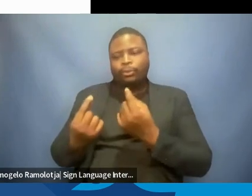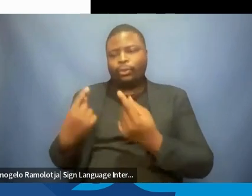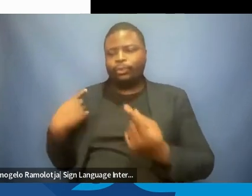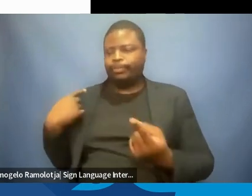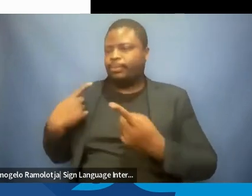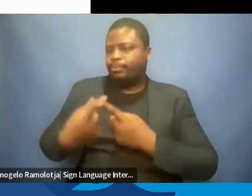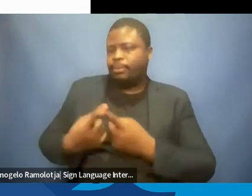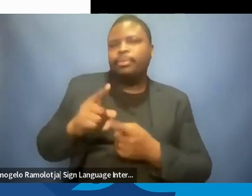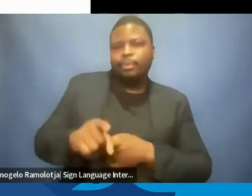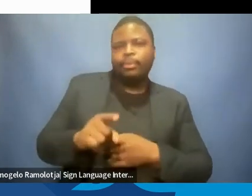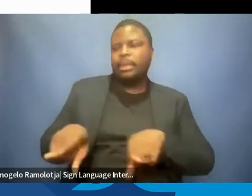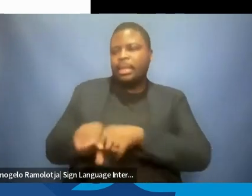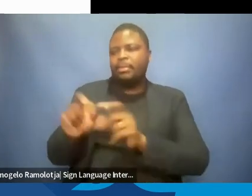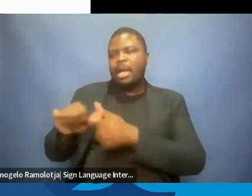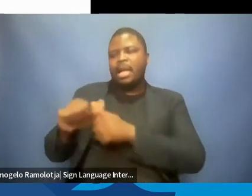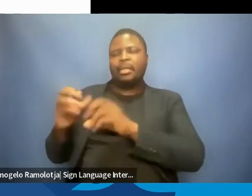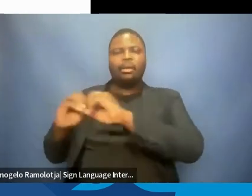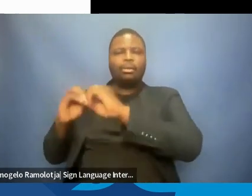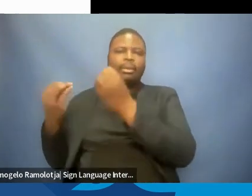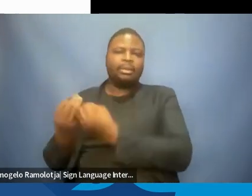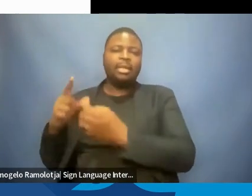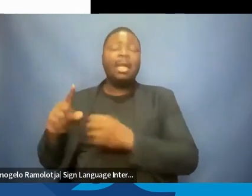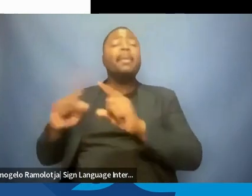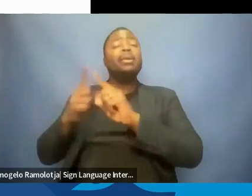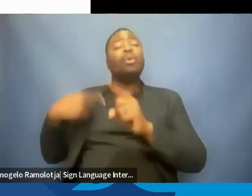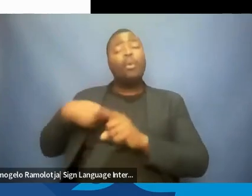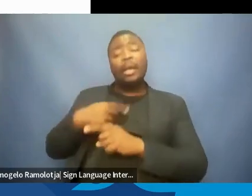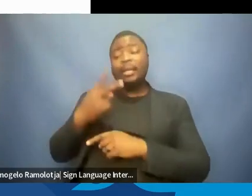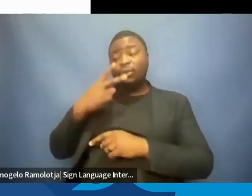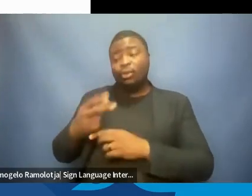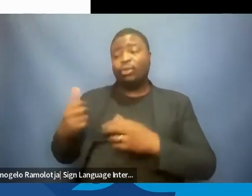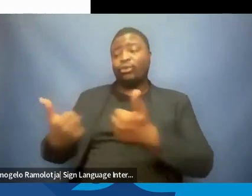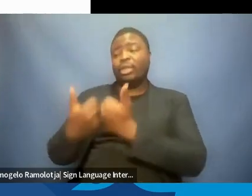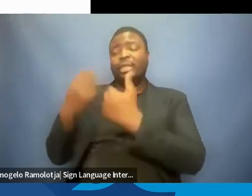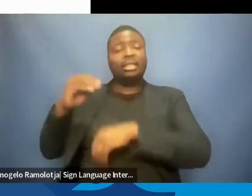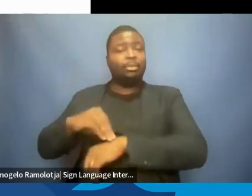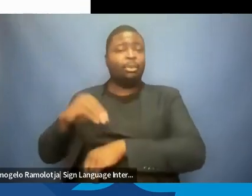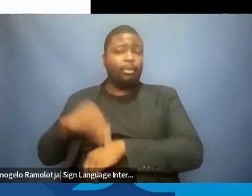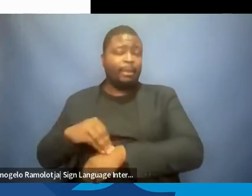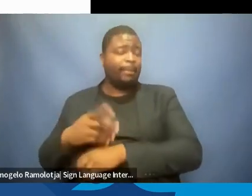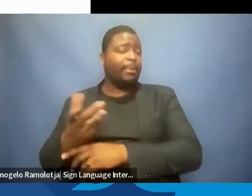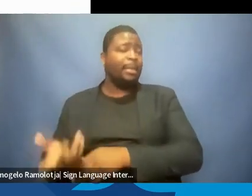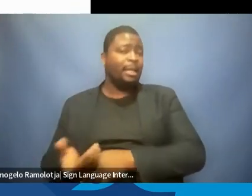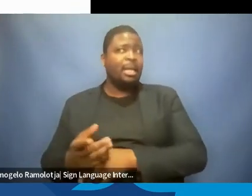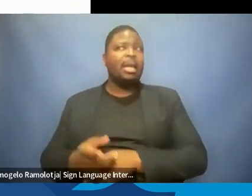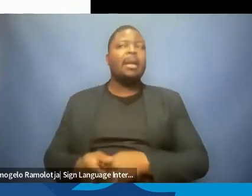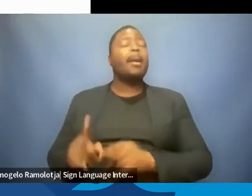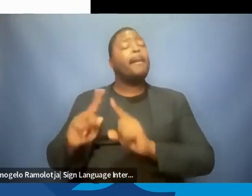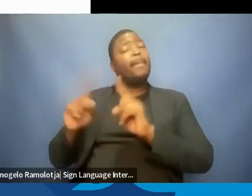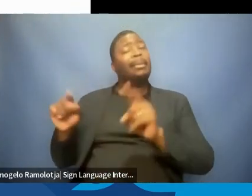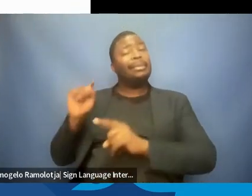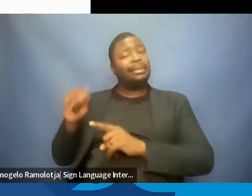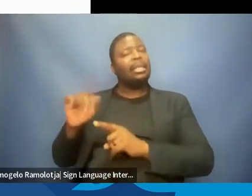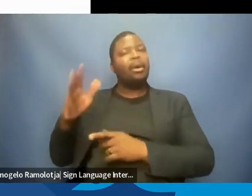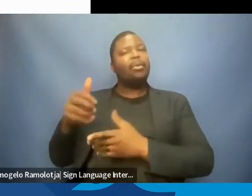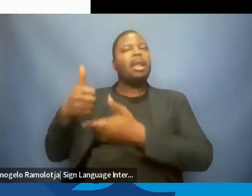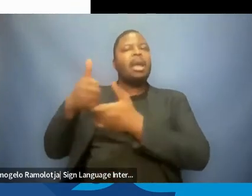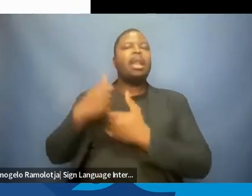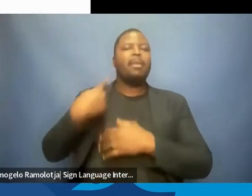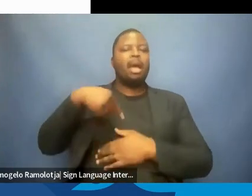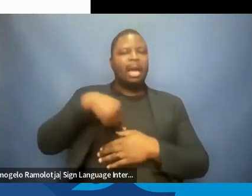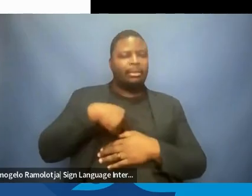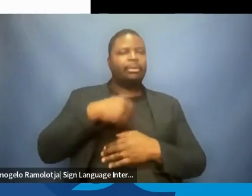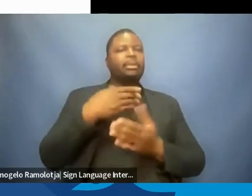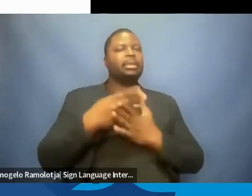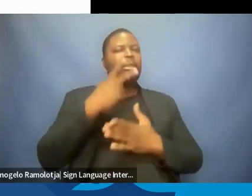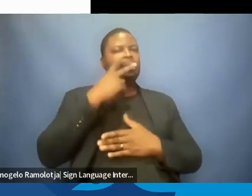the street medicine statistics is because while we're doing all of this, and while there are many organizations as well